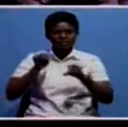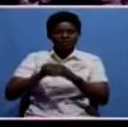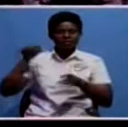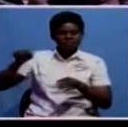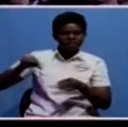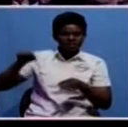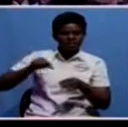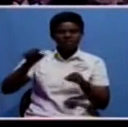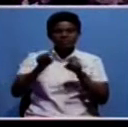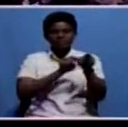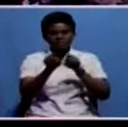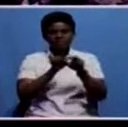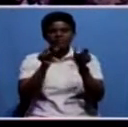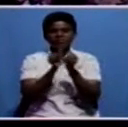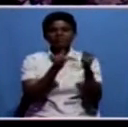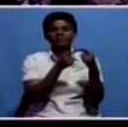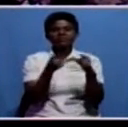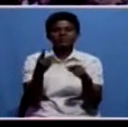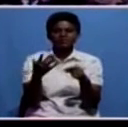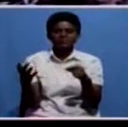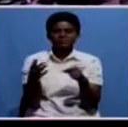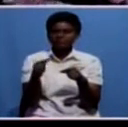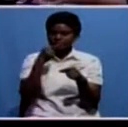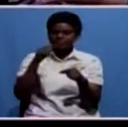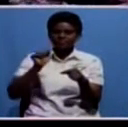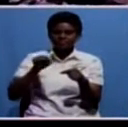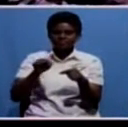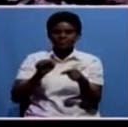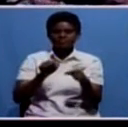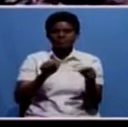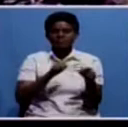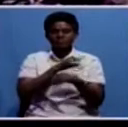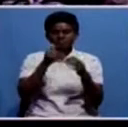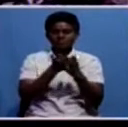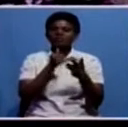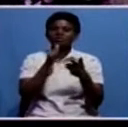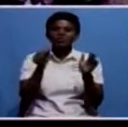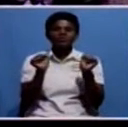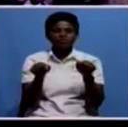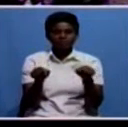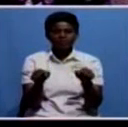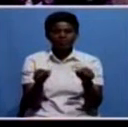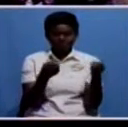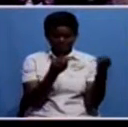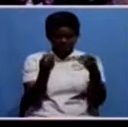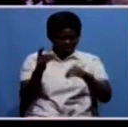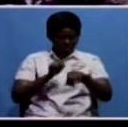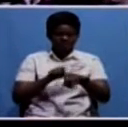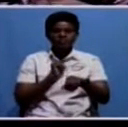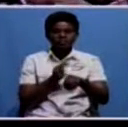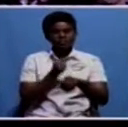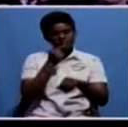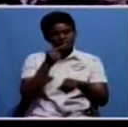on competition, and so on. You'd be saying that it's not possible, like we've said many times as government,